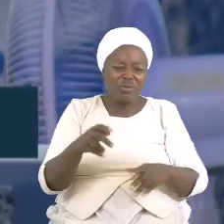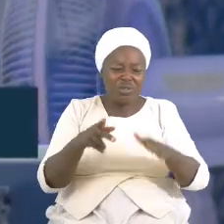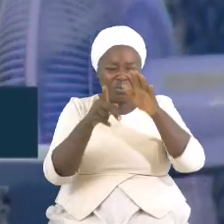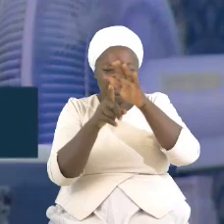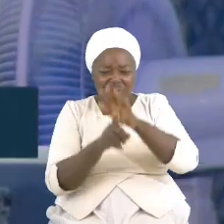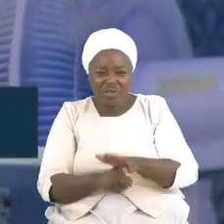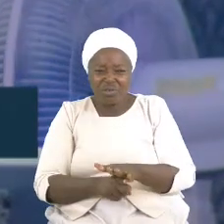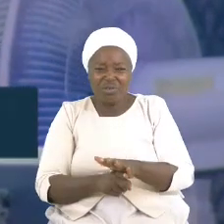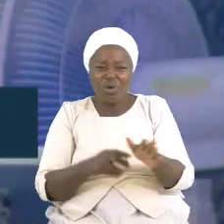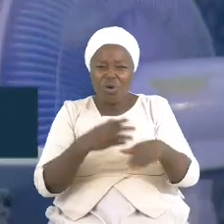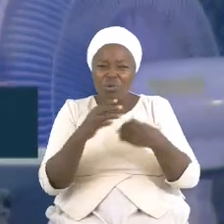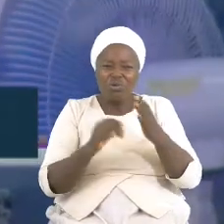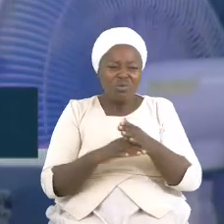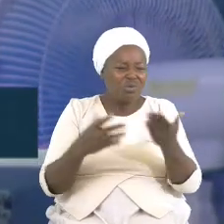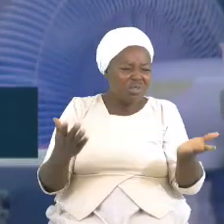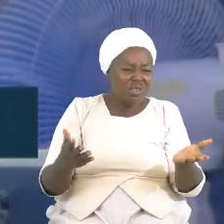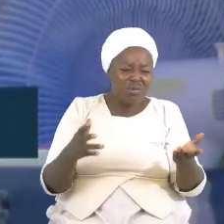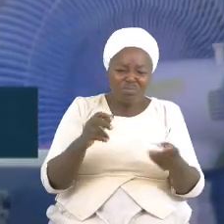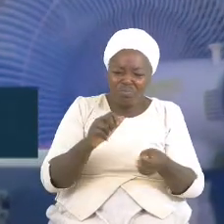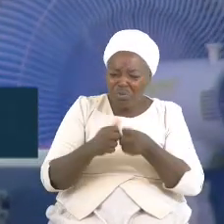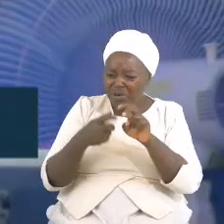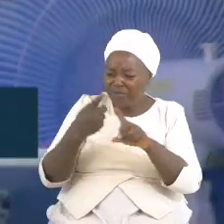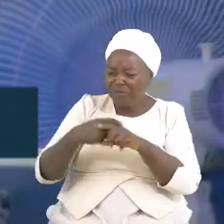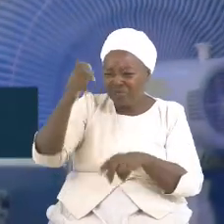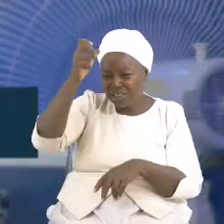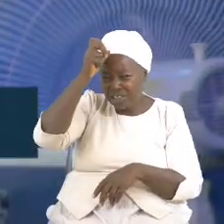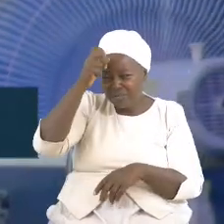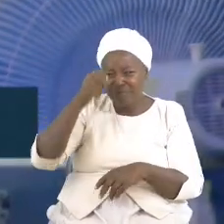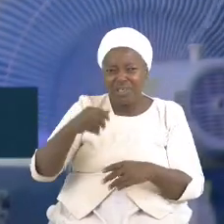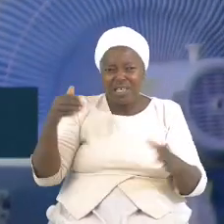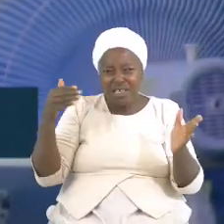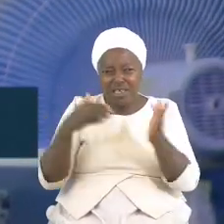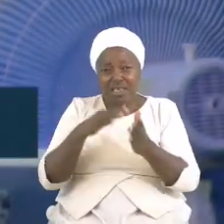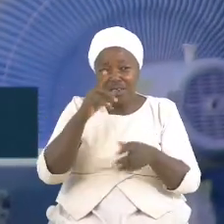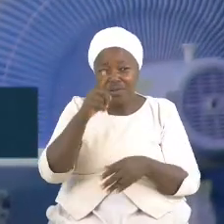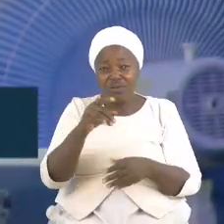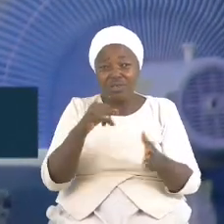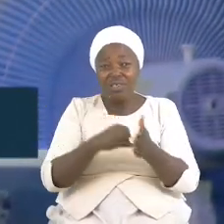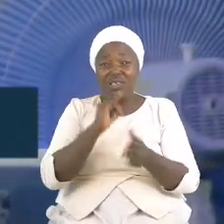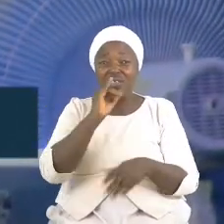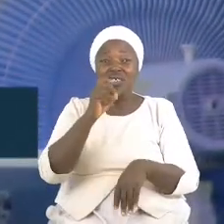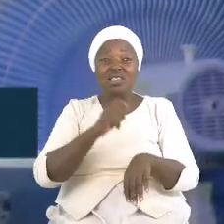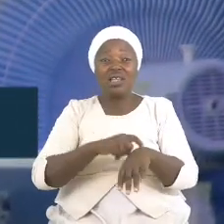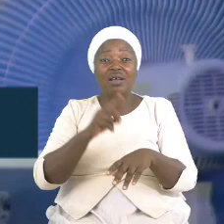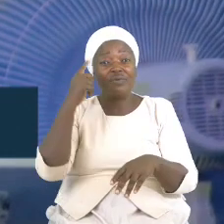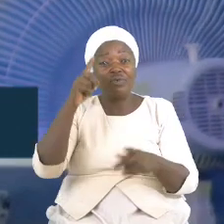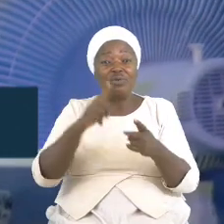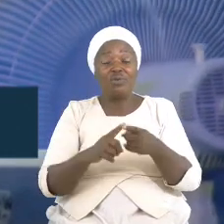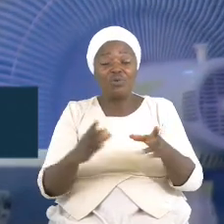and all the mischiefs of the devil against you, it's time for you to rise above them.